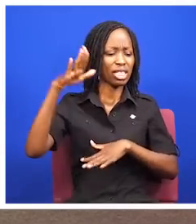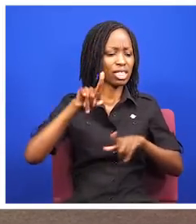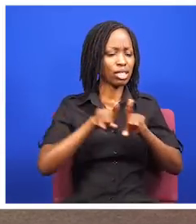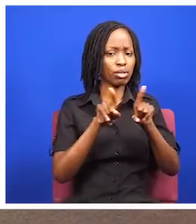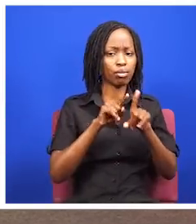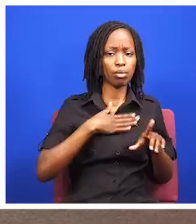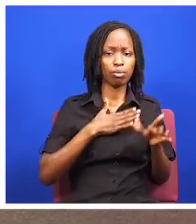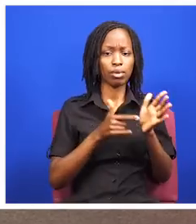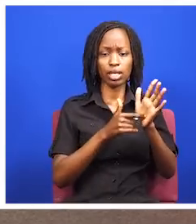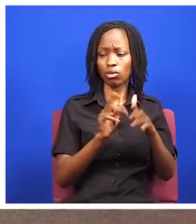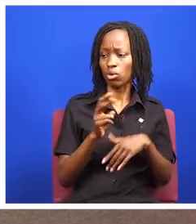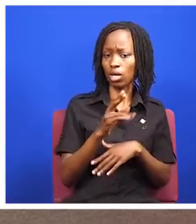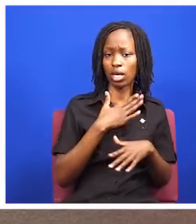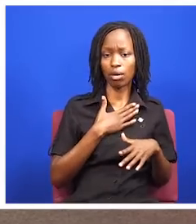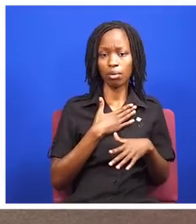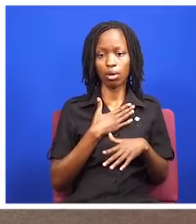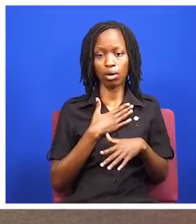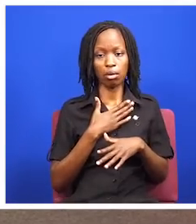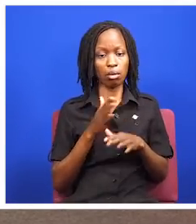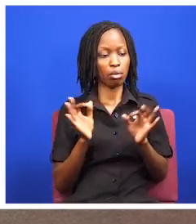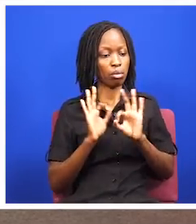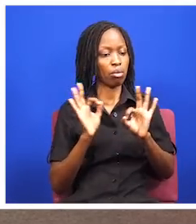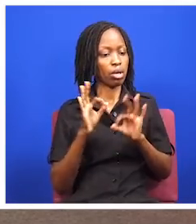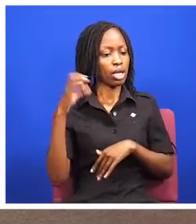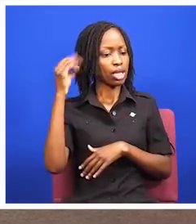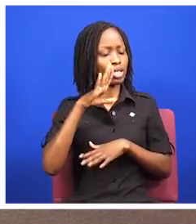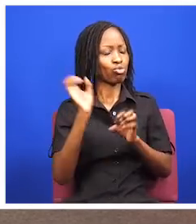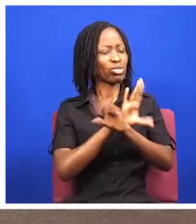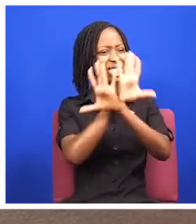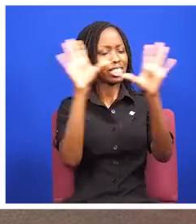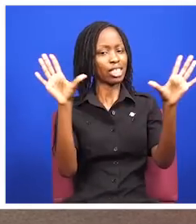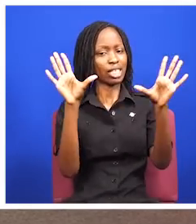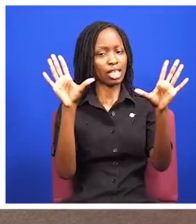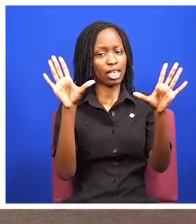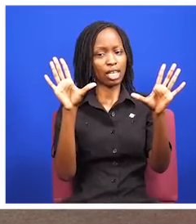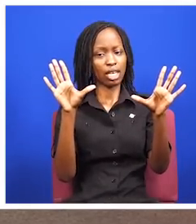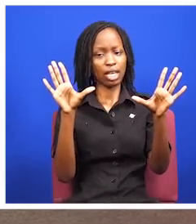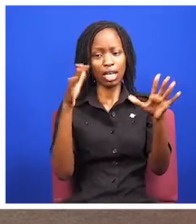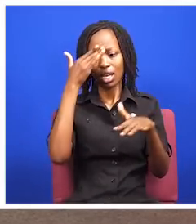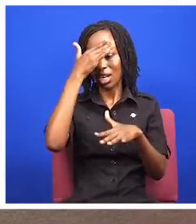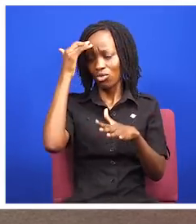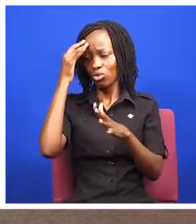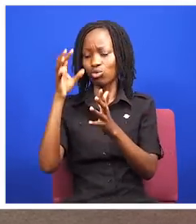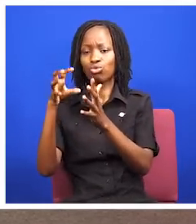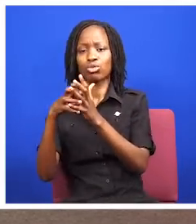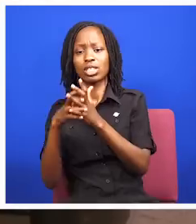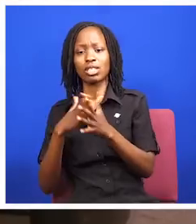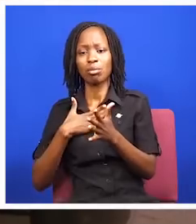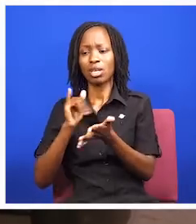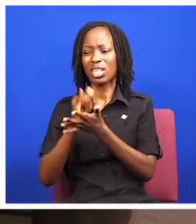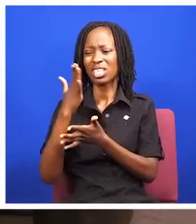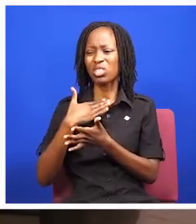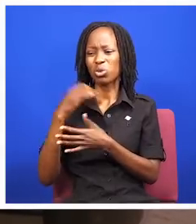mine? Look at mine. Wow! Yours is so bright. I forgot to charge mine. That's why it can't